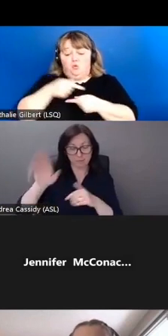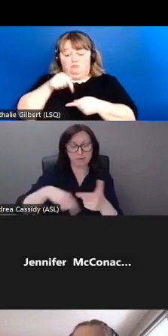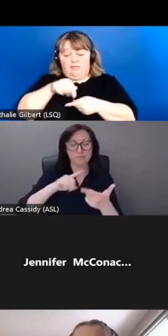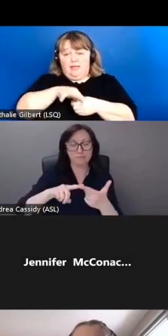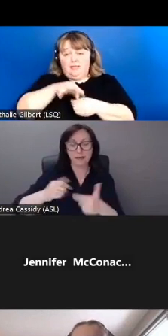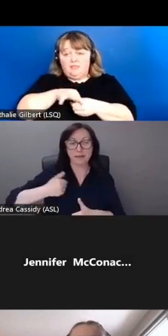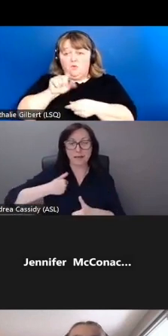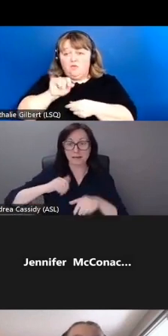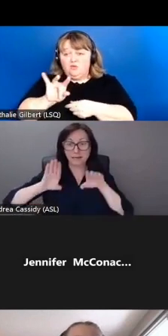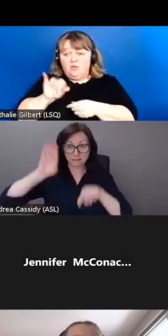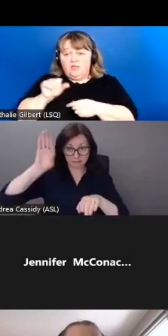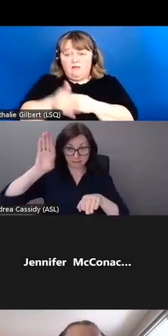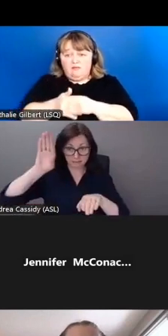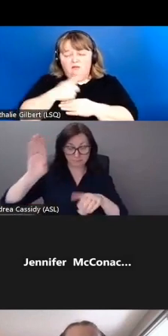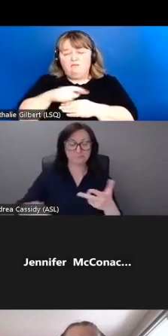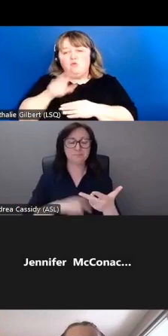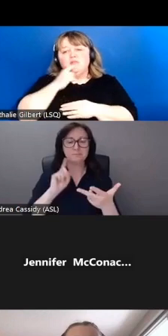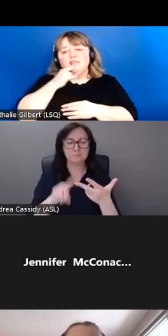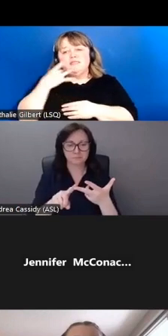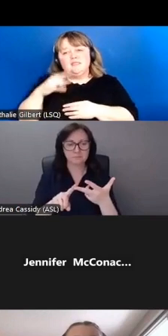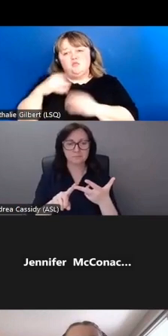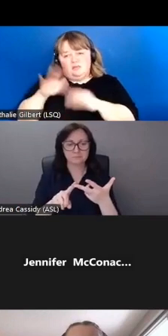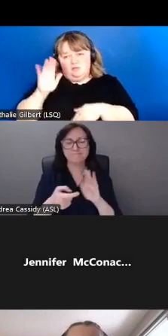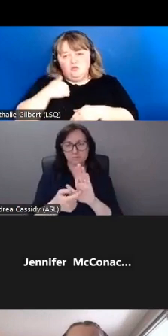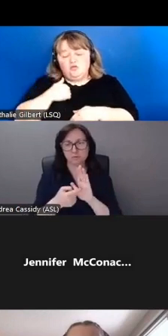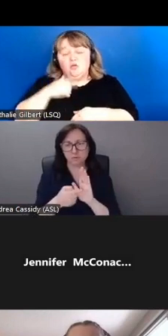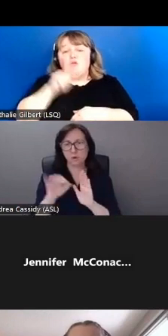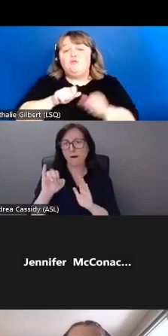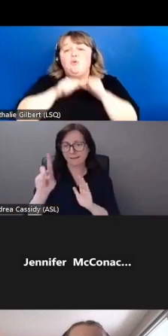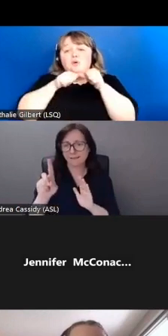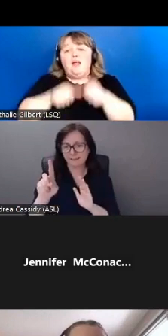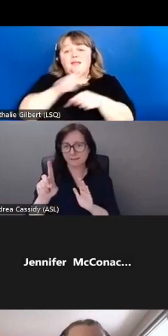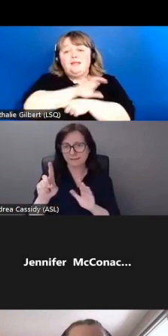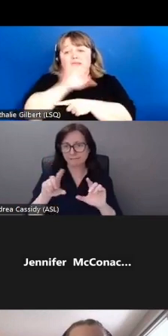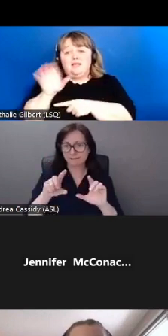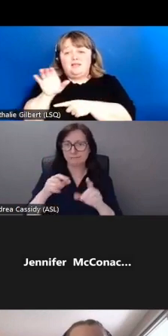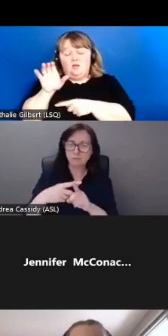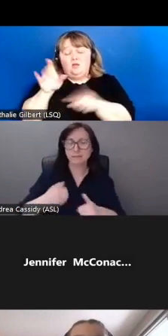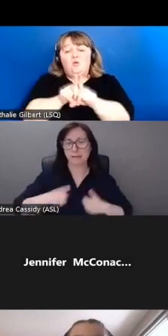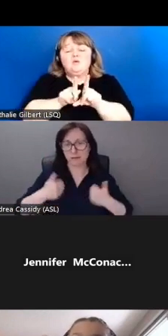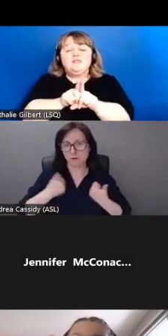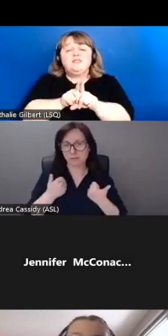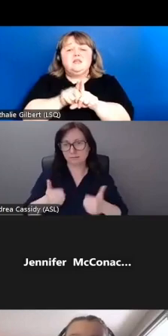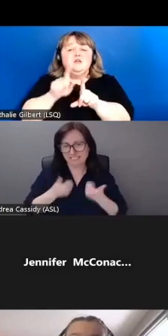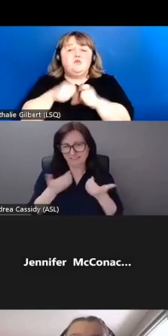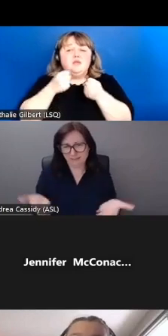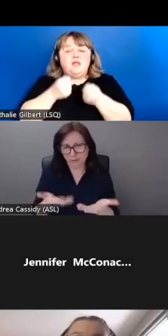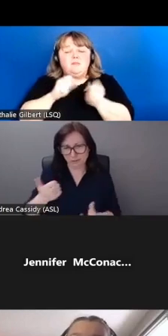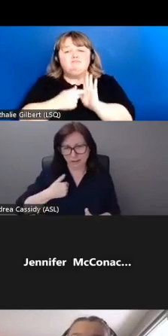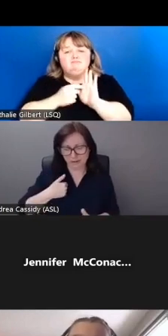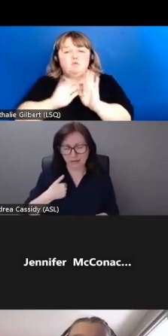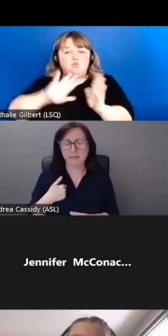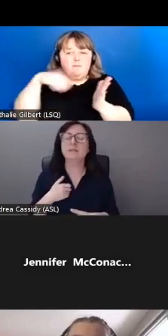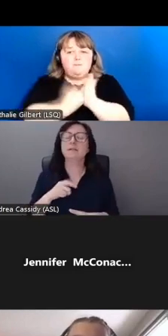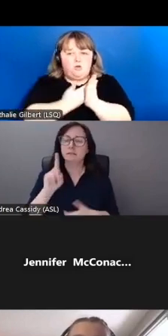citizen, and you also must provide proof of identity and address at the polls. Now, I'm going to talk a little